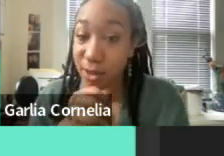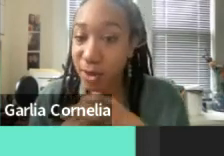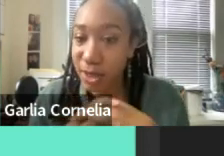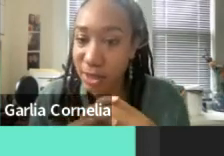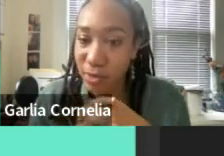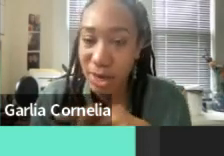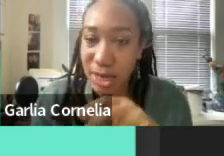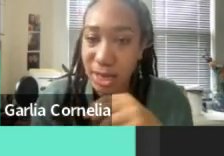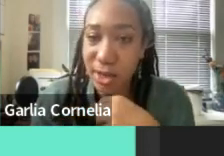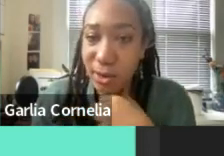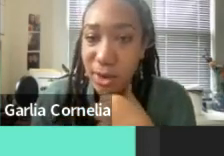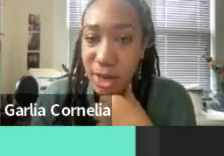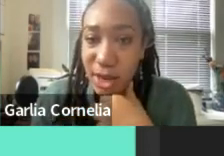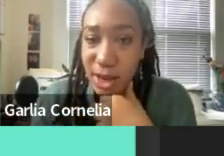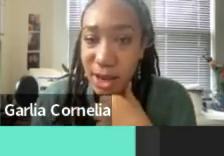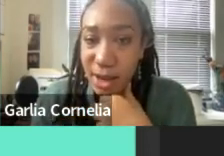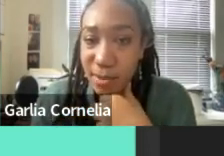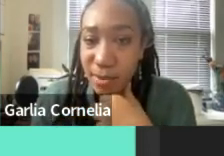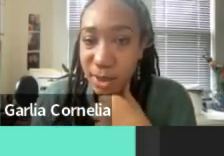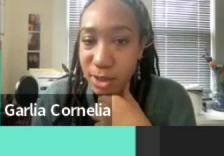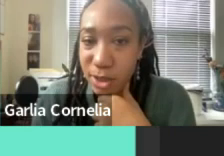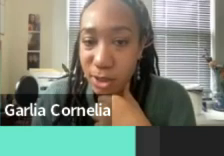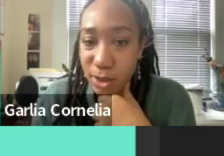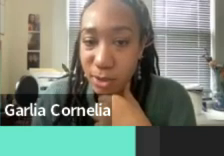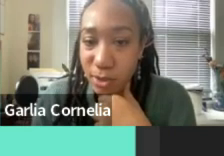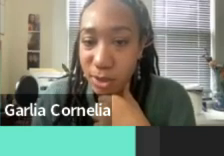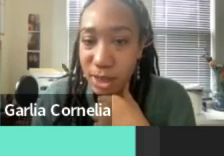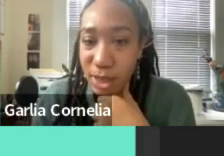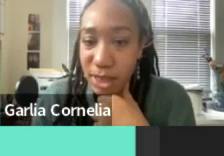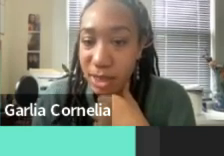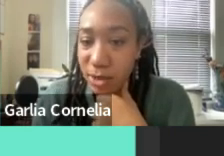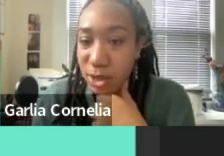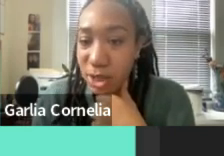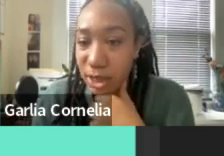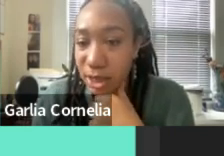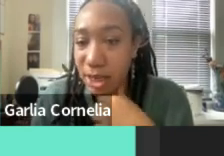taking, I also want to invite you to